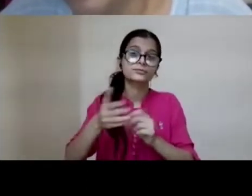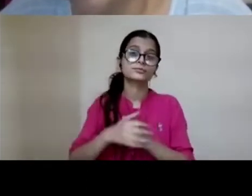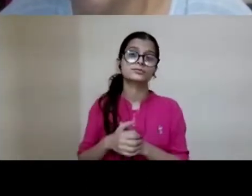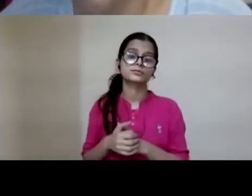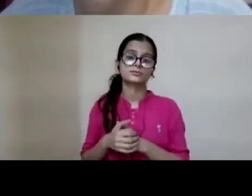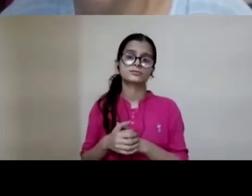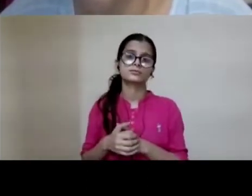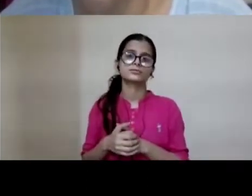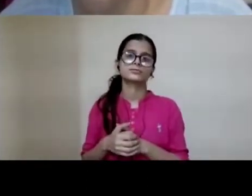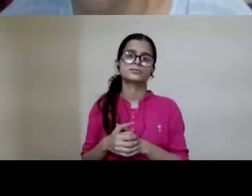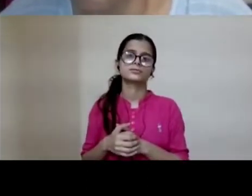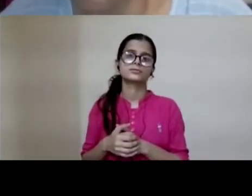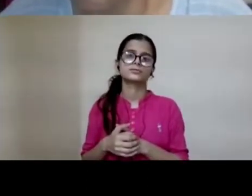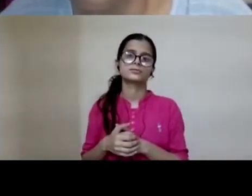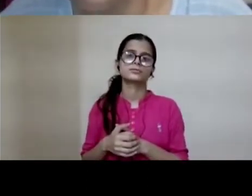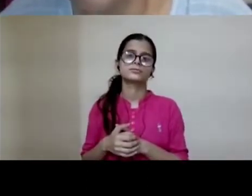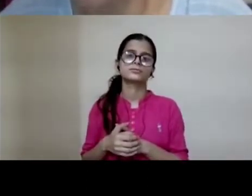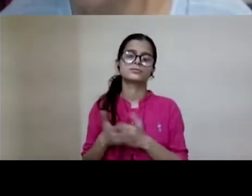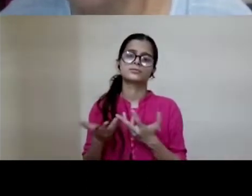its,